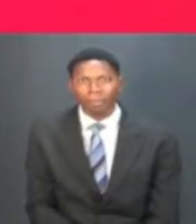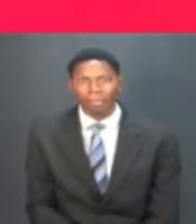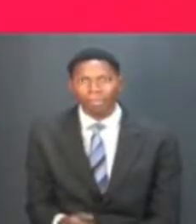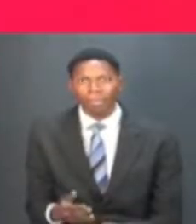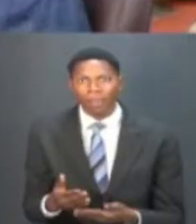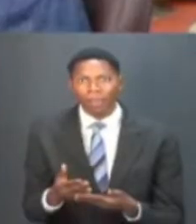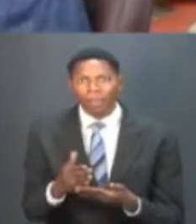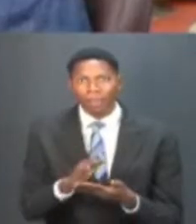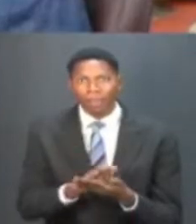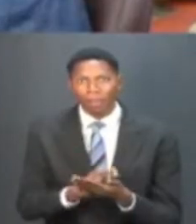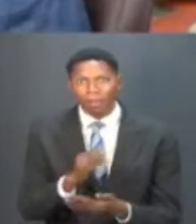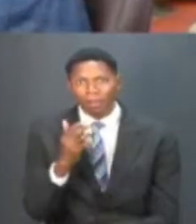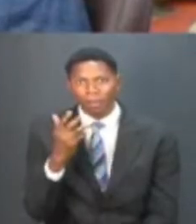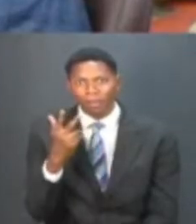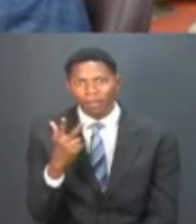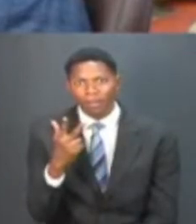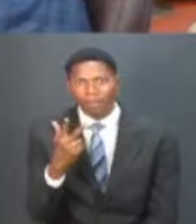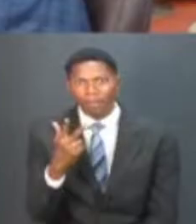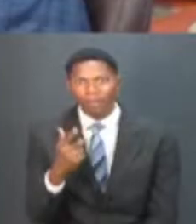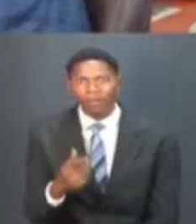Page 3.